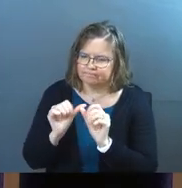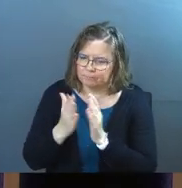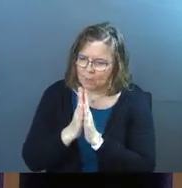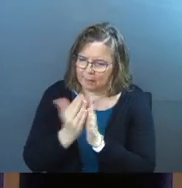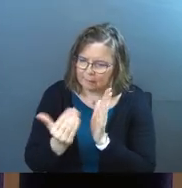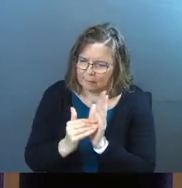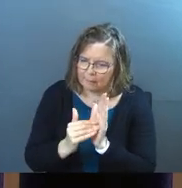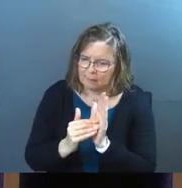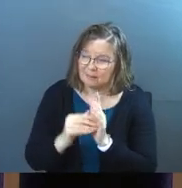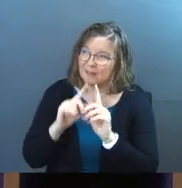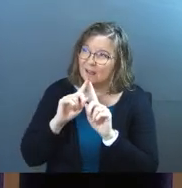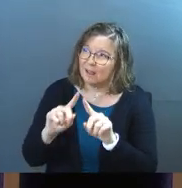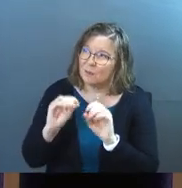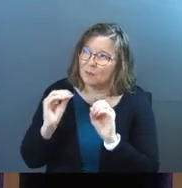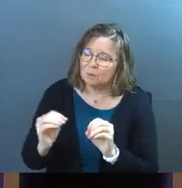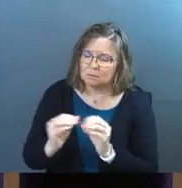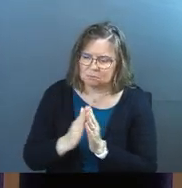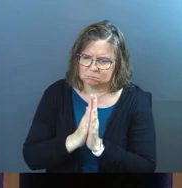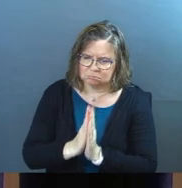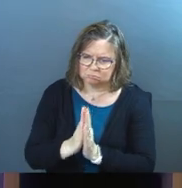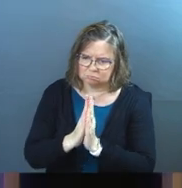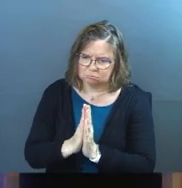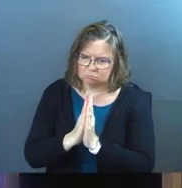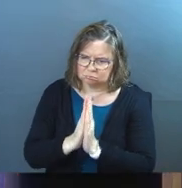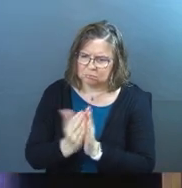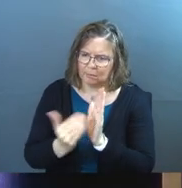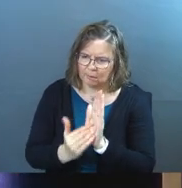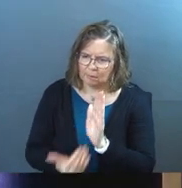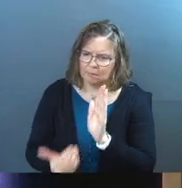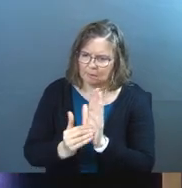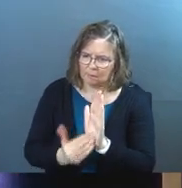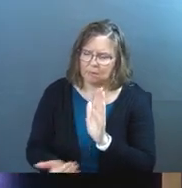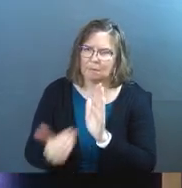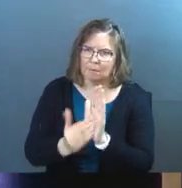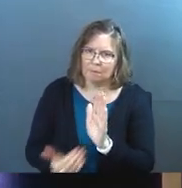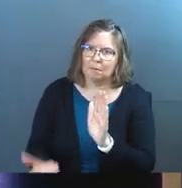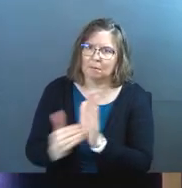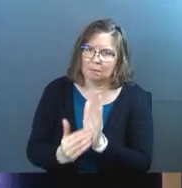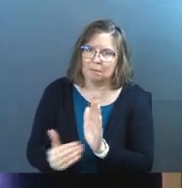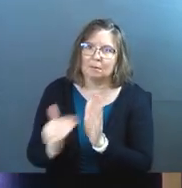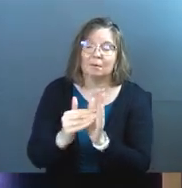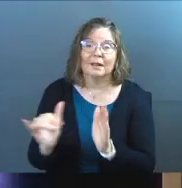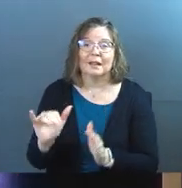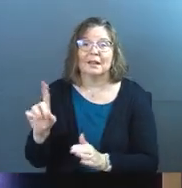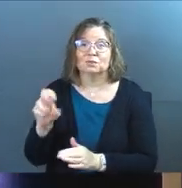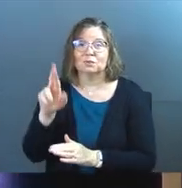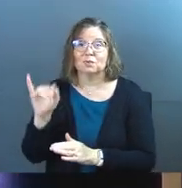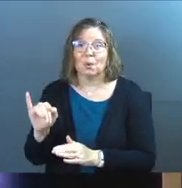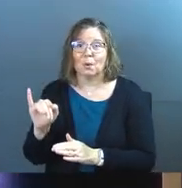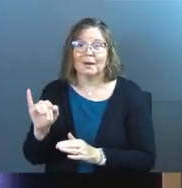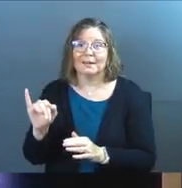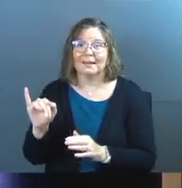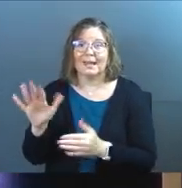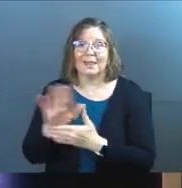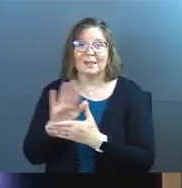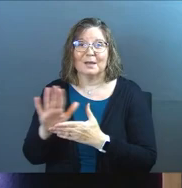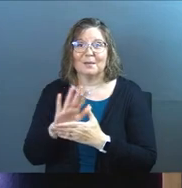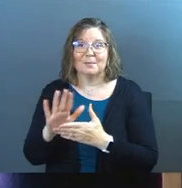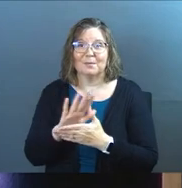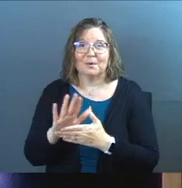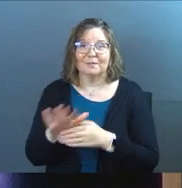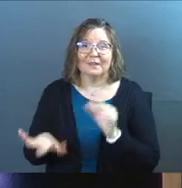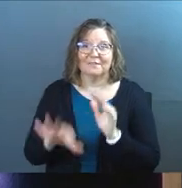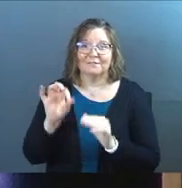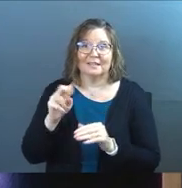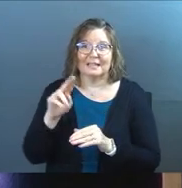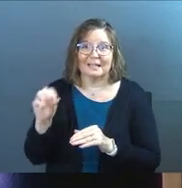And God hasn't answered you yet, or it feels like he's delayed, and then you pray again, and you pray again. And just like Dory said, just keep swimming, just keep praying,